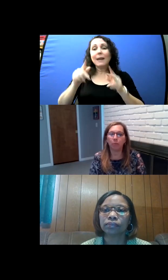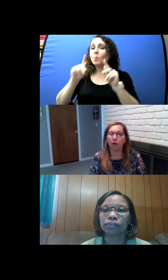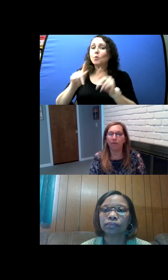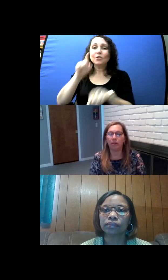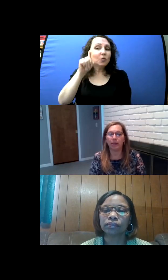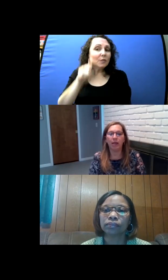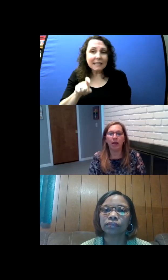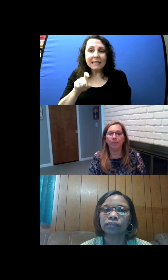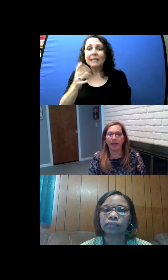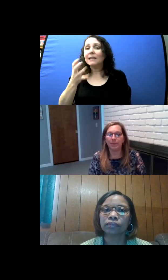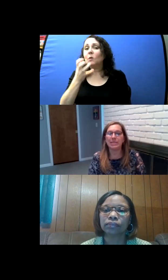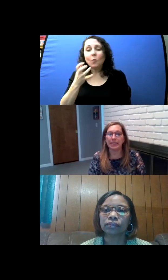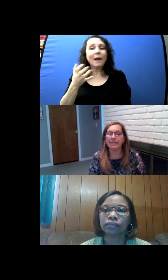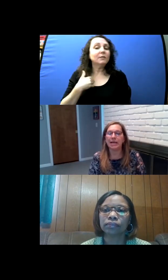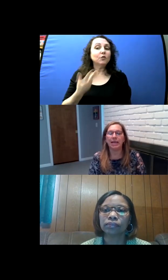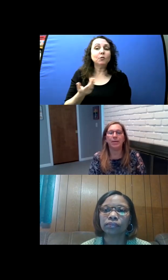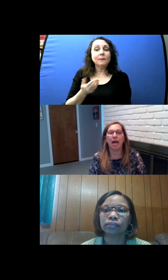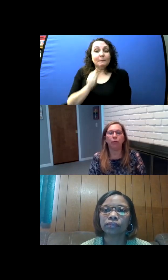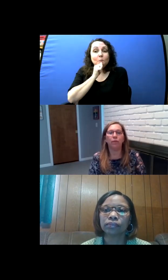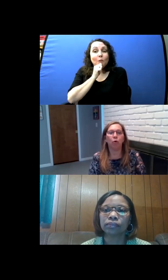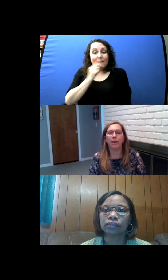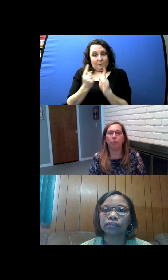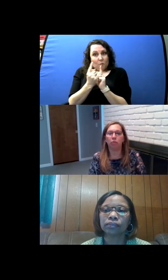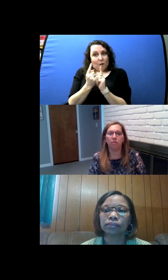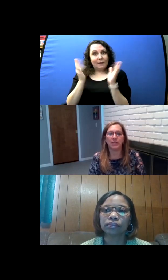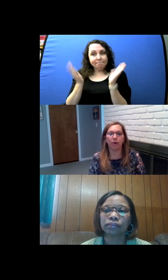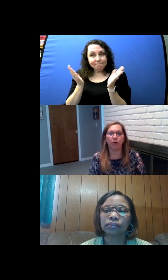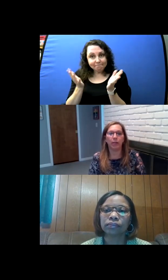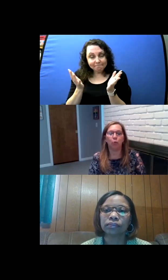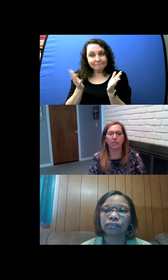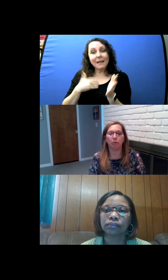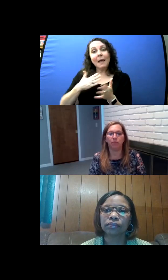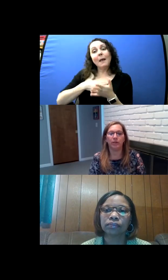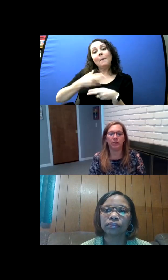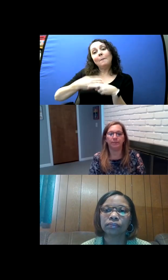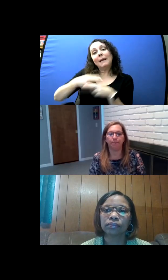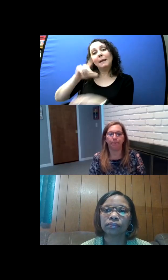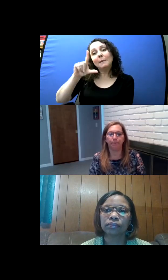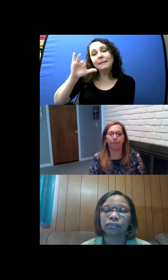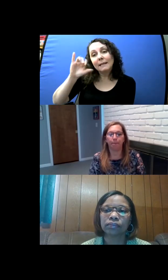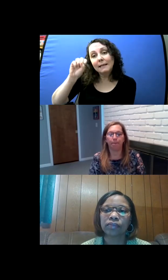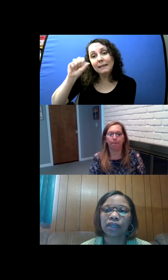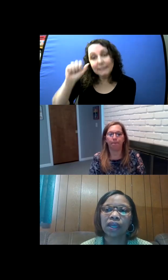wants to talk privately. My name is Lisa, and I'm at Henry Ford Maple Grove Center in West Bloomfield.